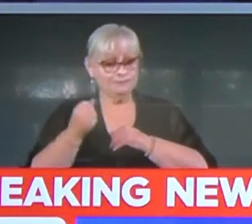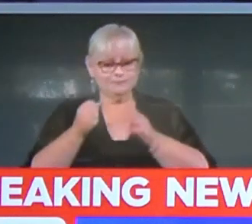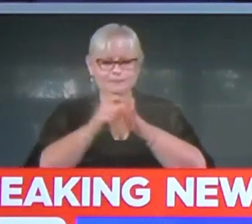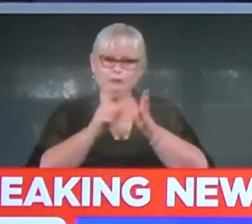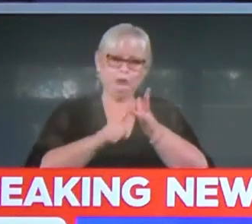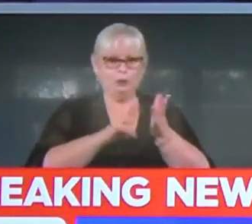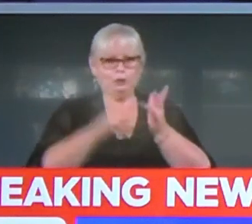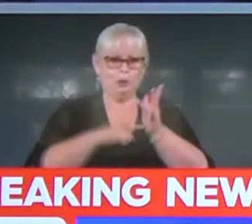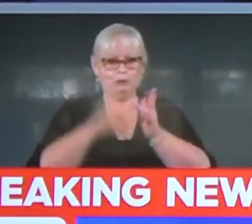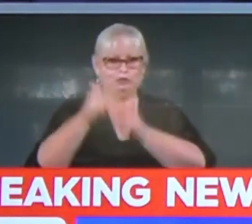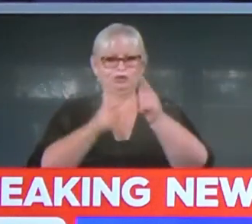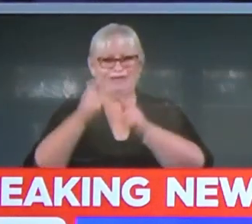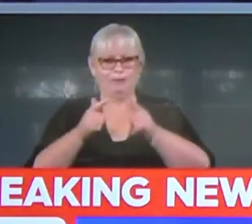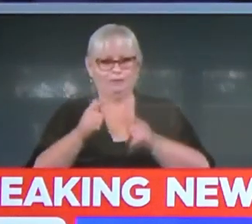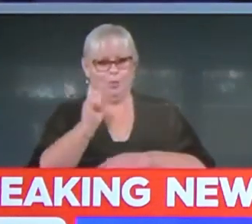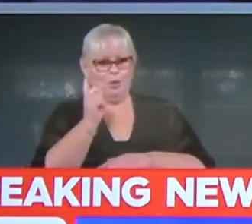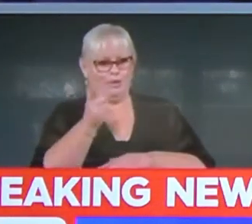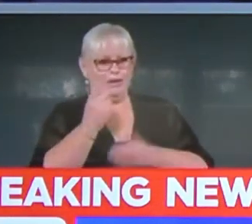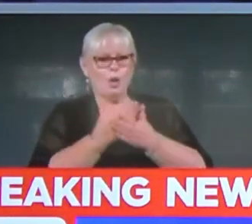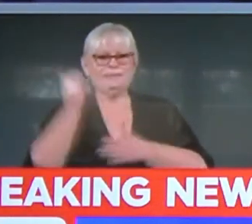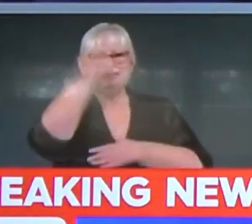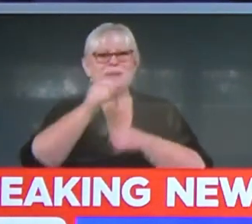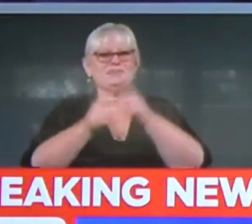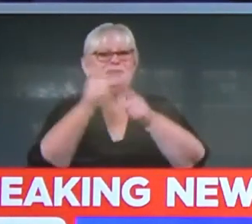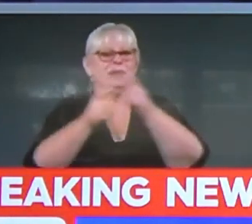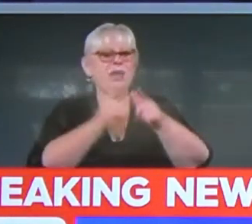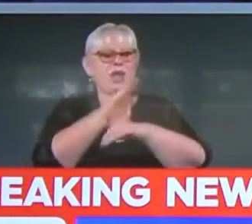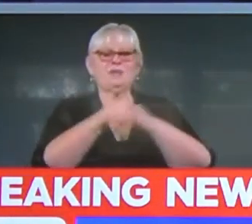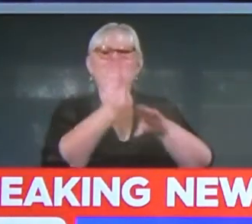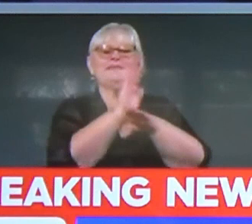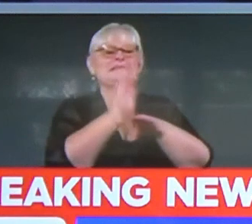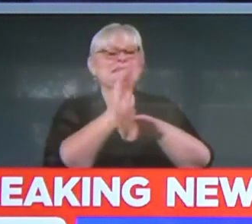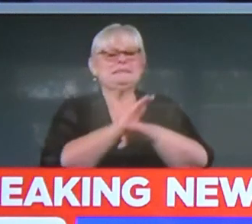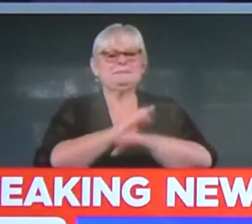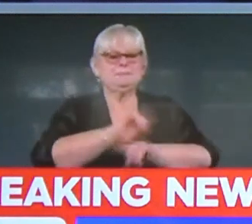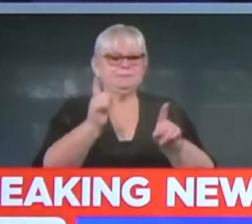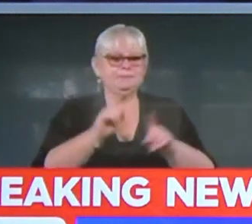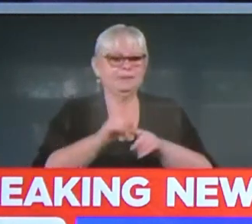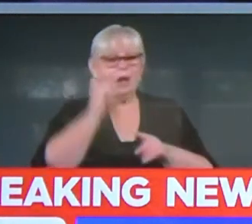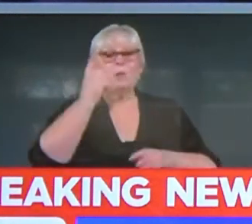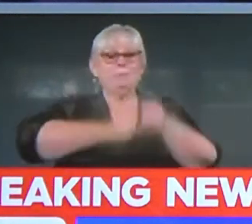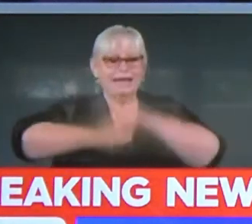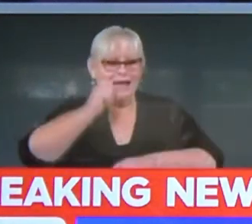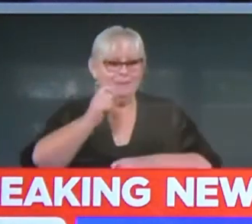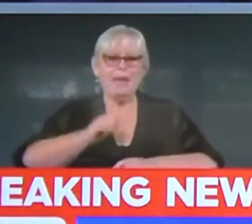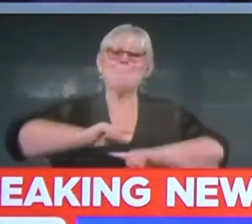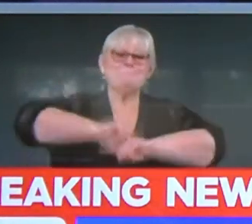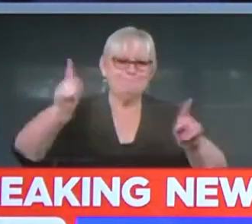travel warning on Smart Traveller in terms of all overseas travel. That will turn into a